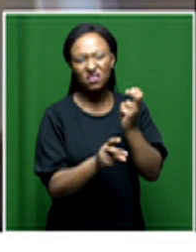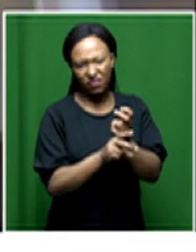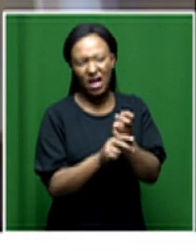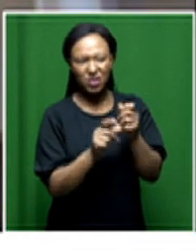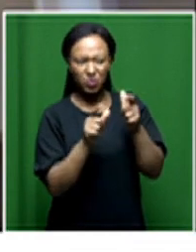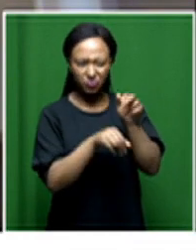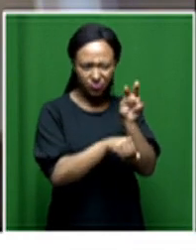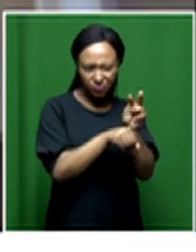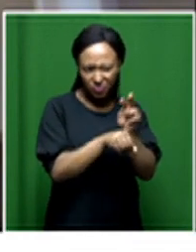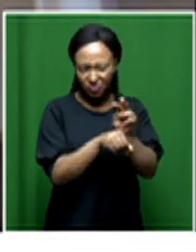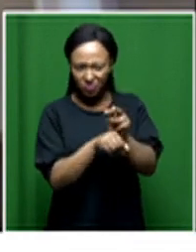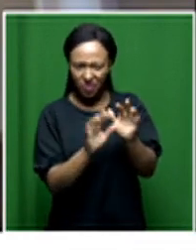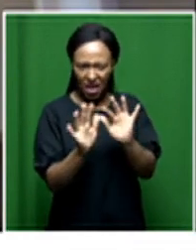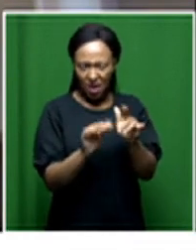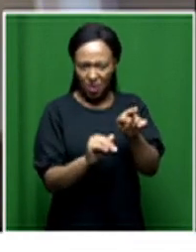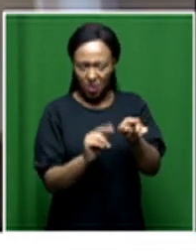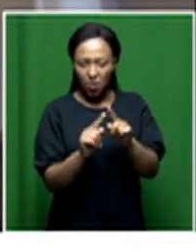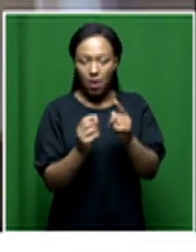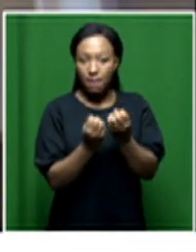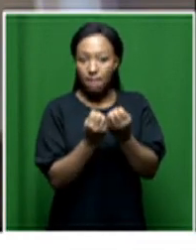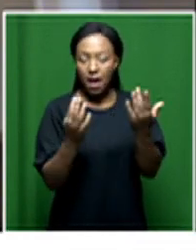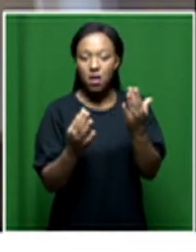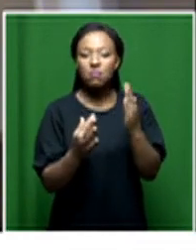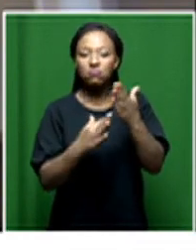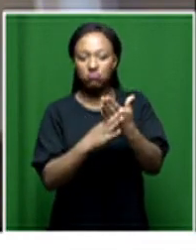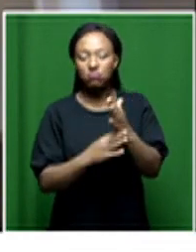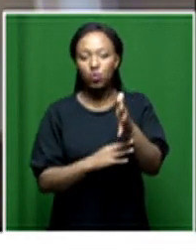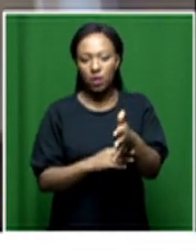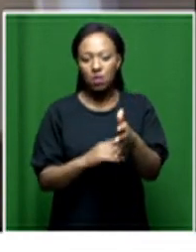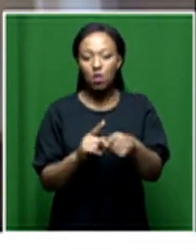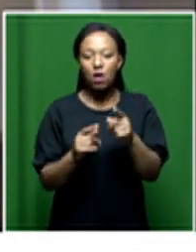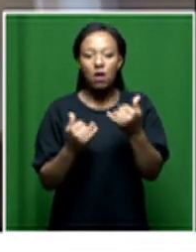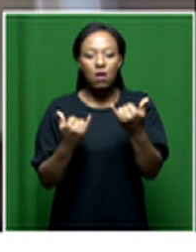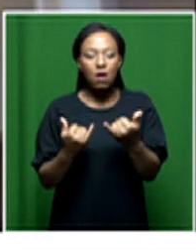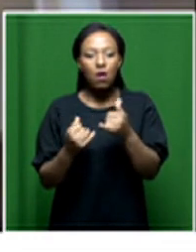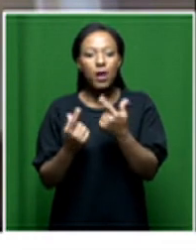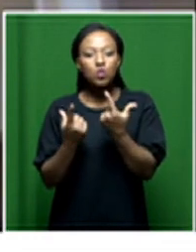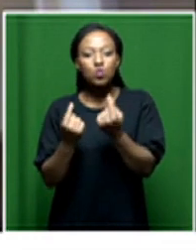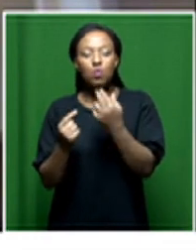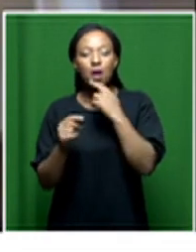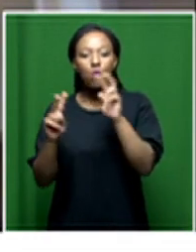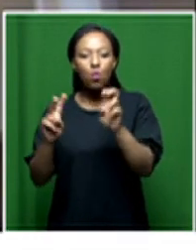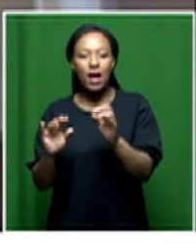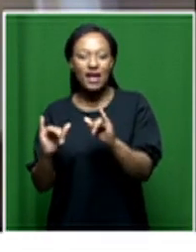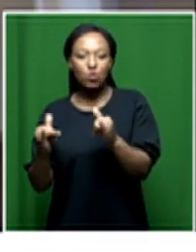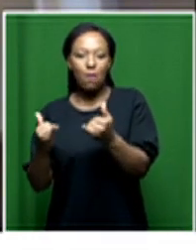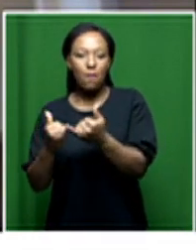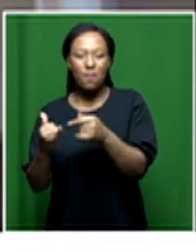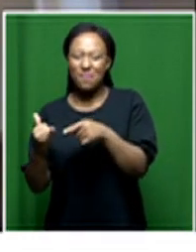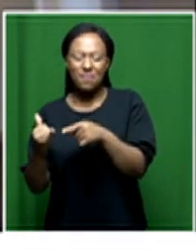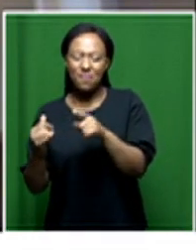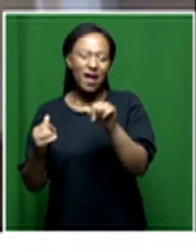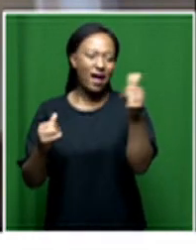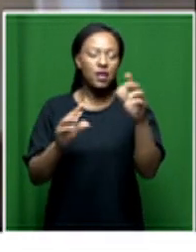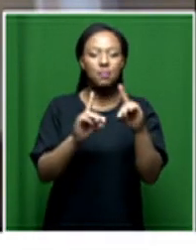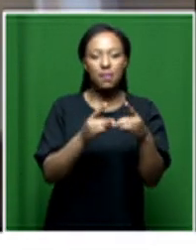beef with these various interventions is that, first of all, they're not carried out by Eskom. They're carried out by separate departments,